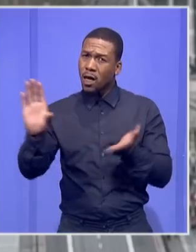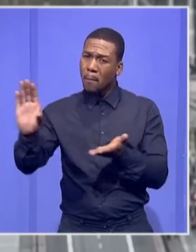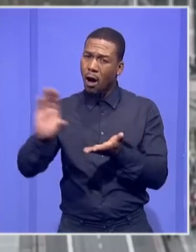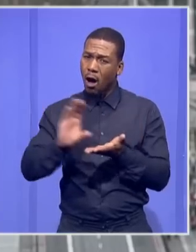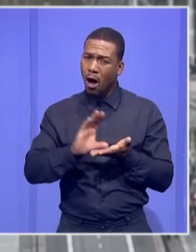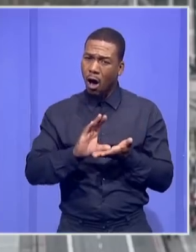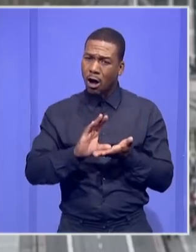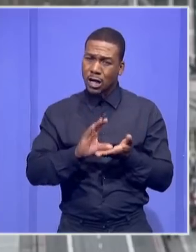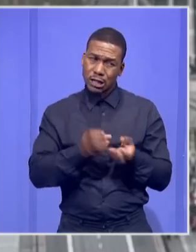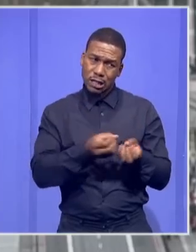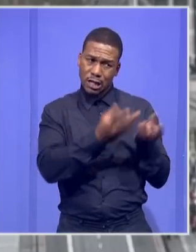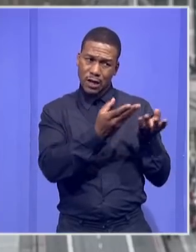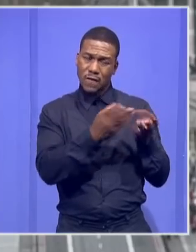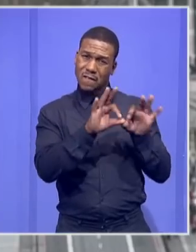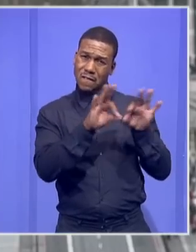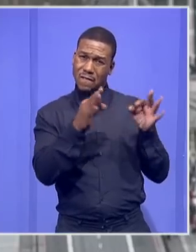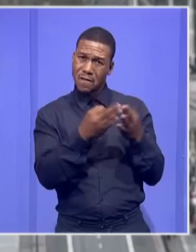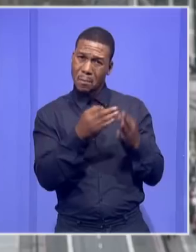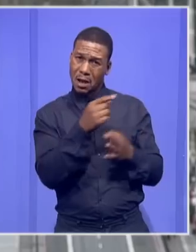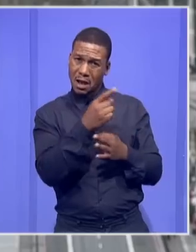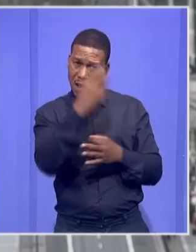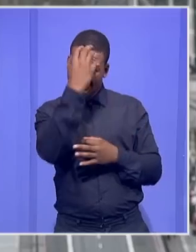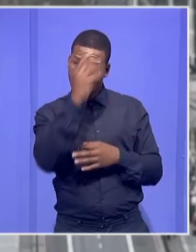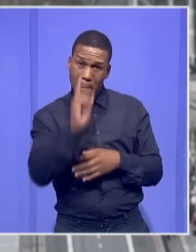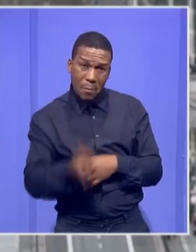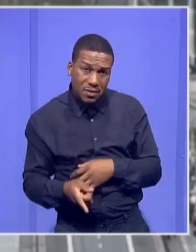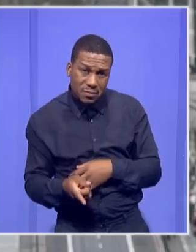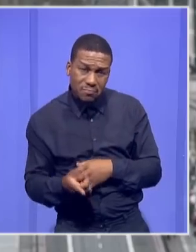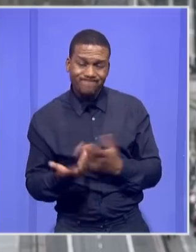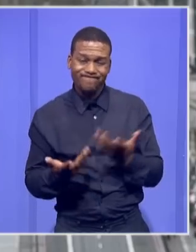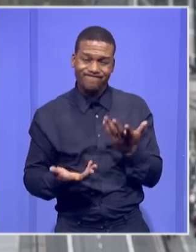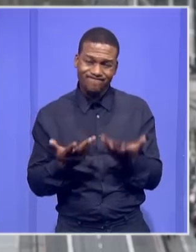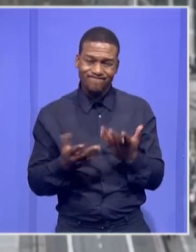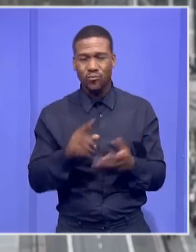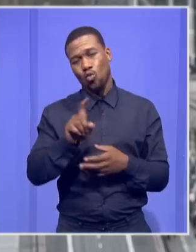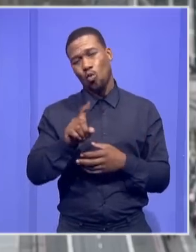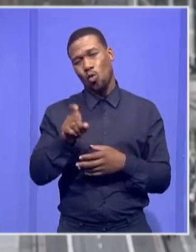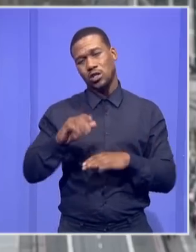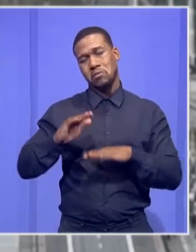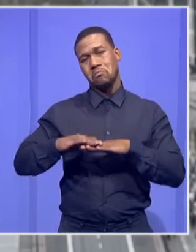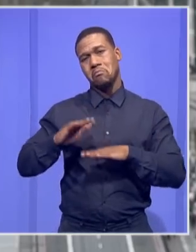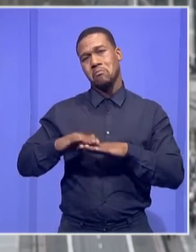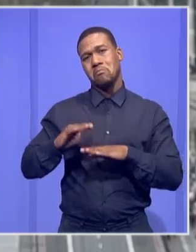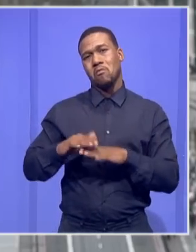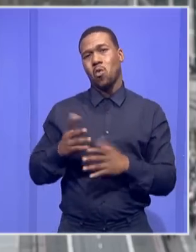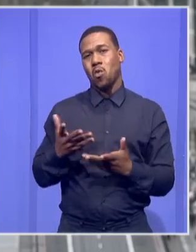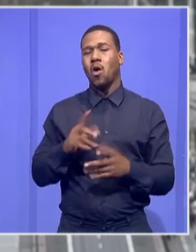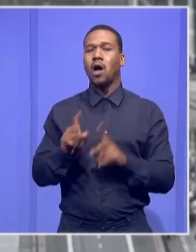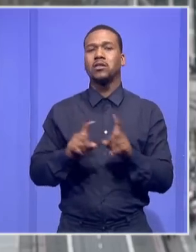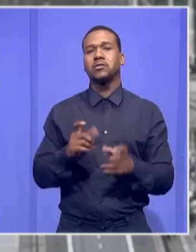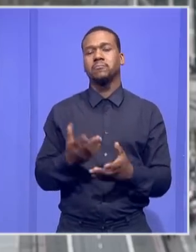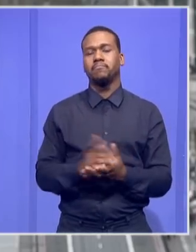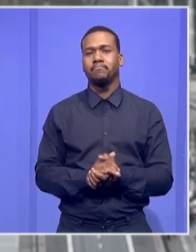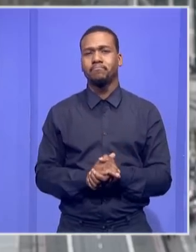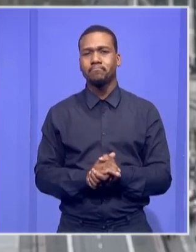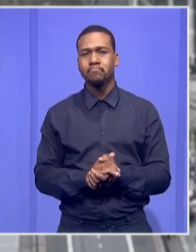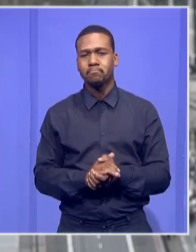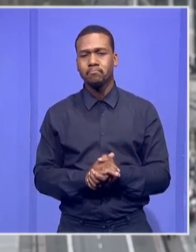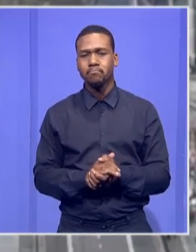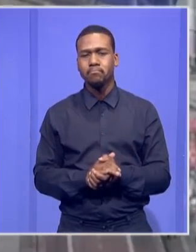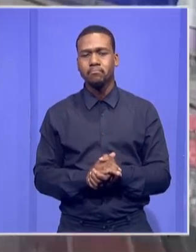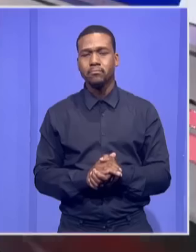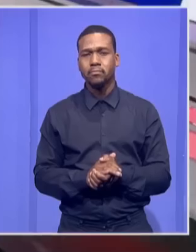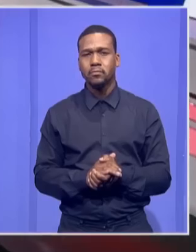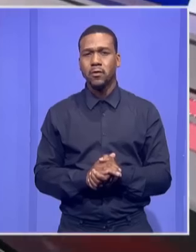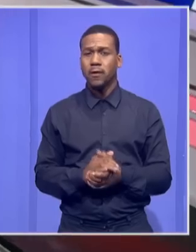of the royal family is. So all of those questions again being asked as well. Seen from the royal family side, in an